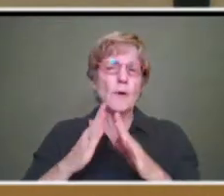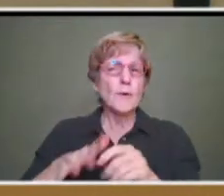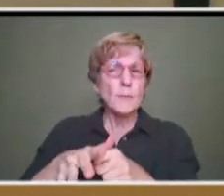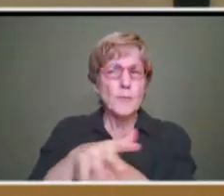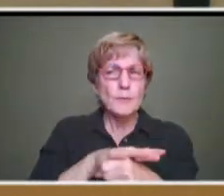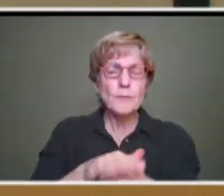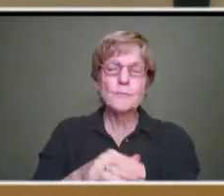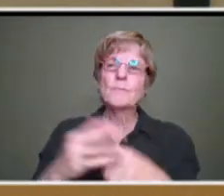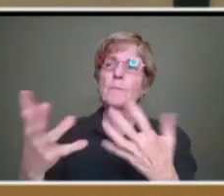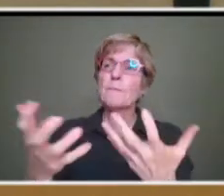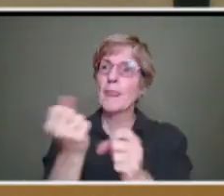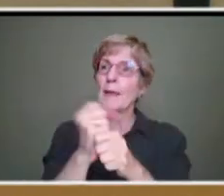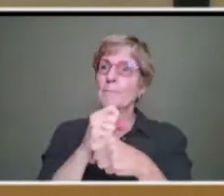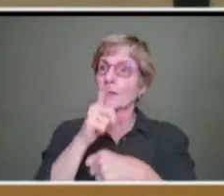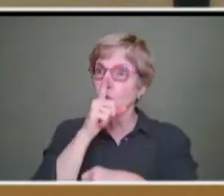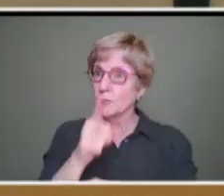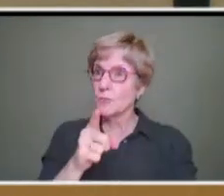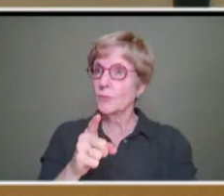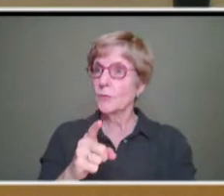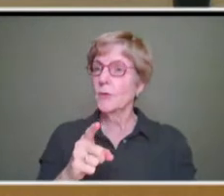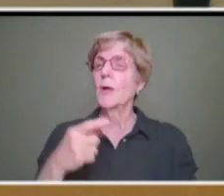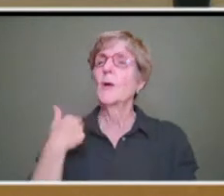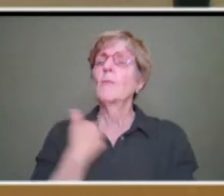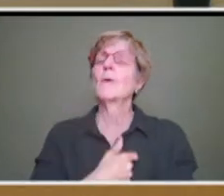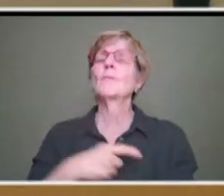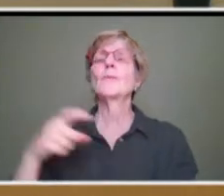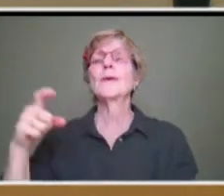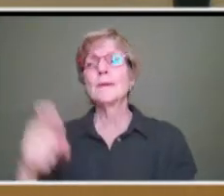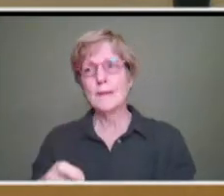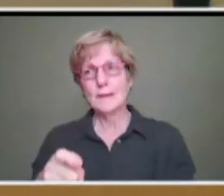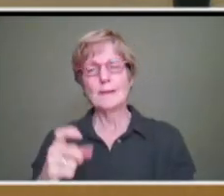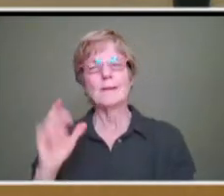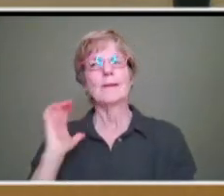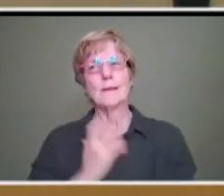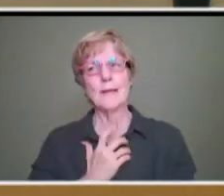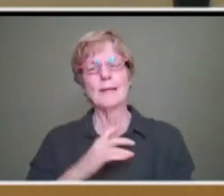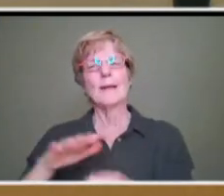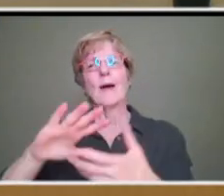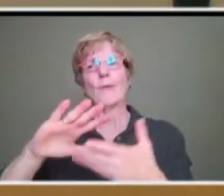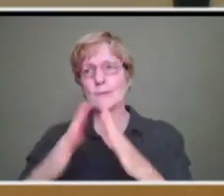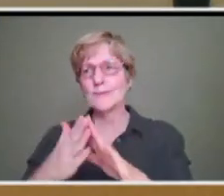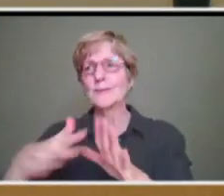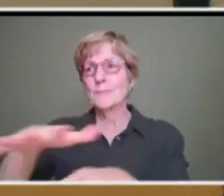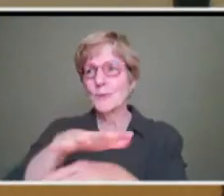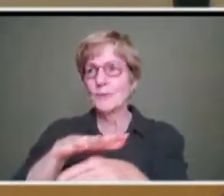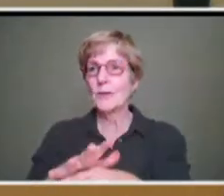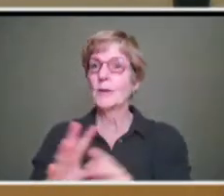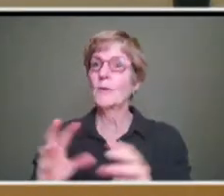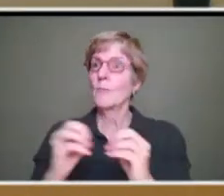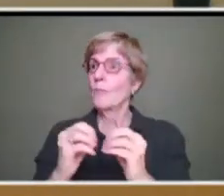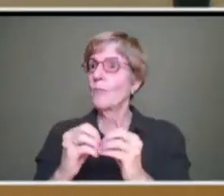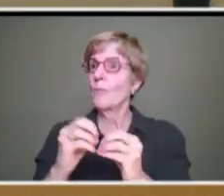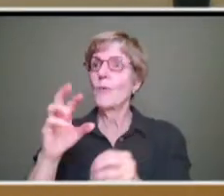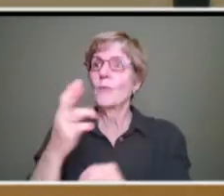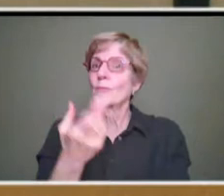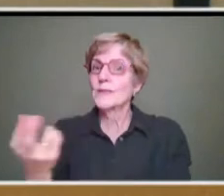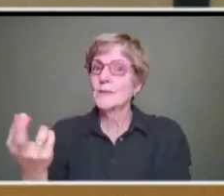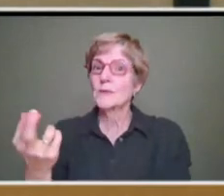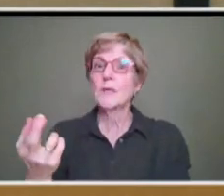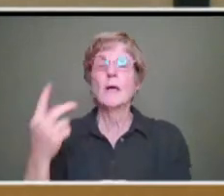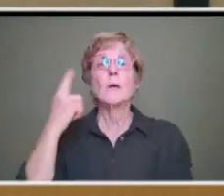we want to make sure that we get what we need in our communities more resources as we think about